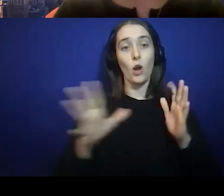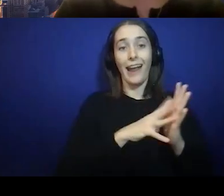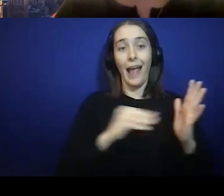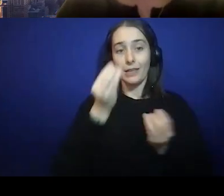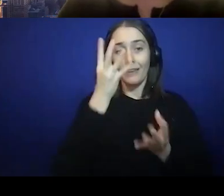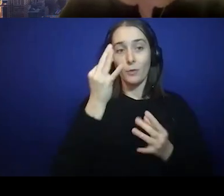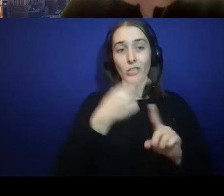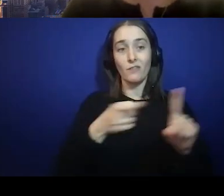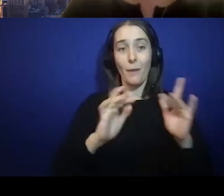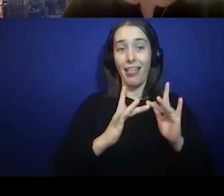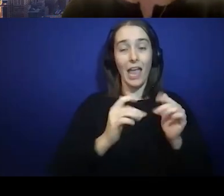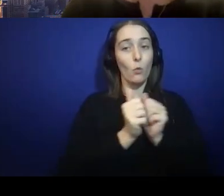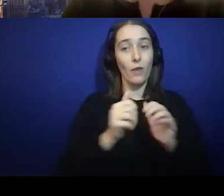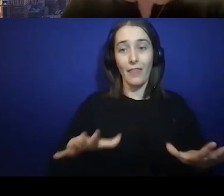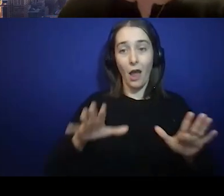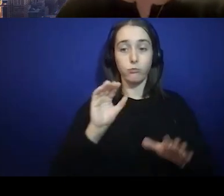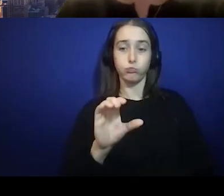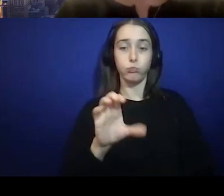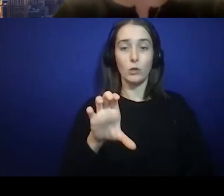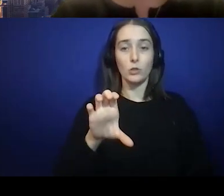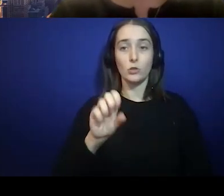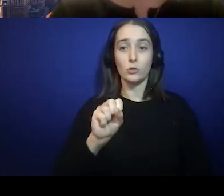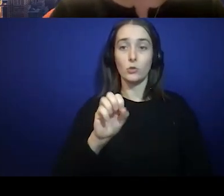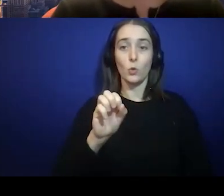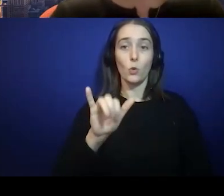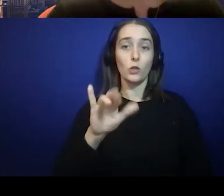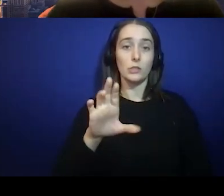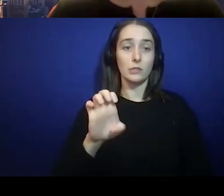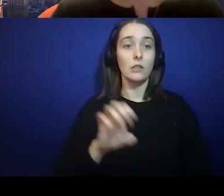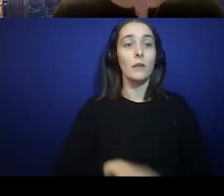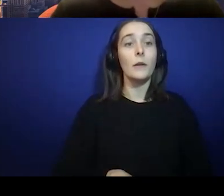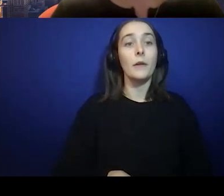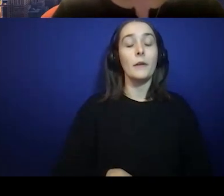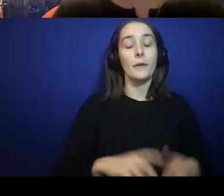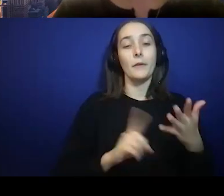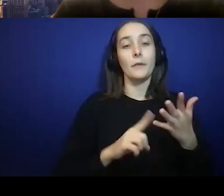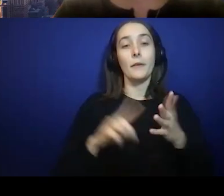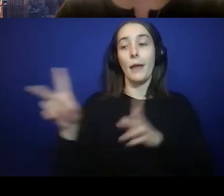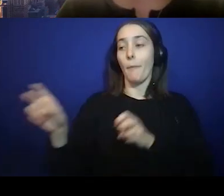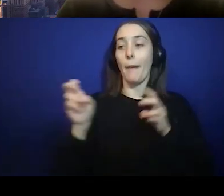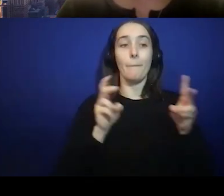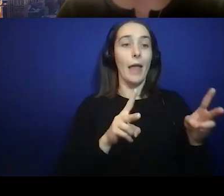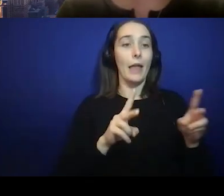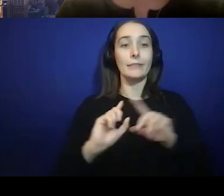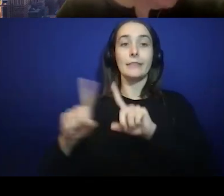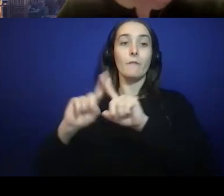source. Five, could be cutting or pasting from various sources without proper